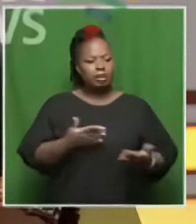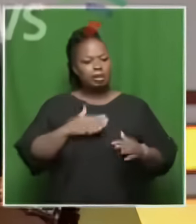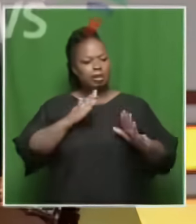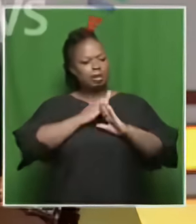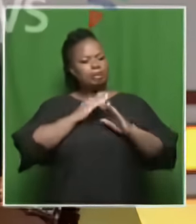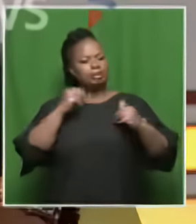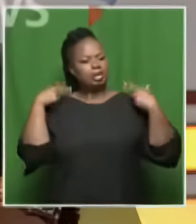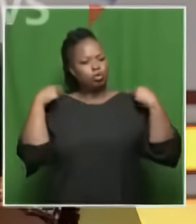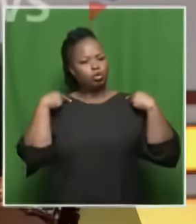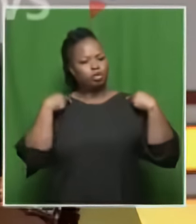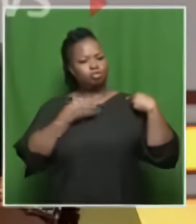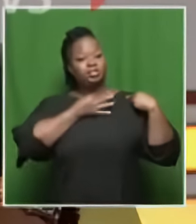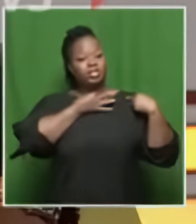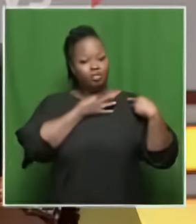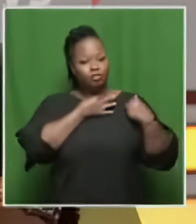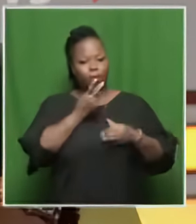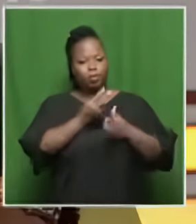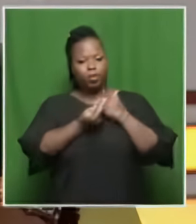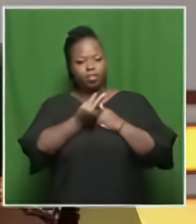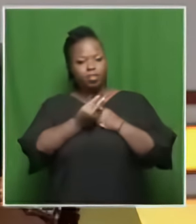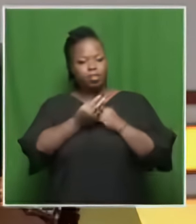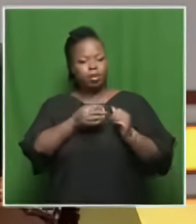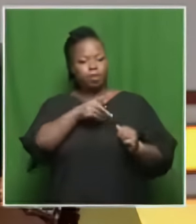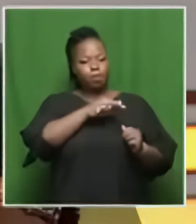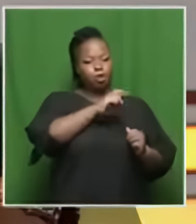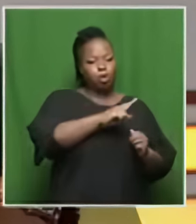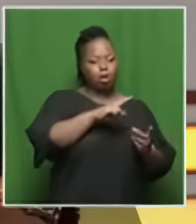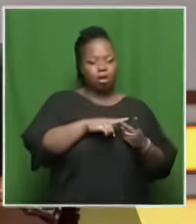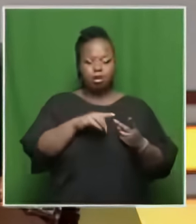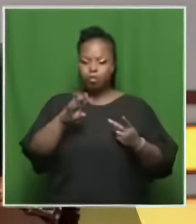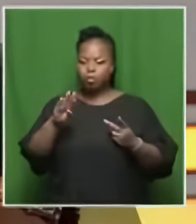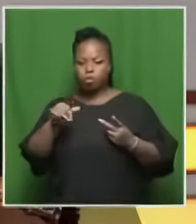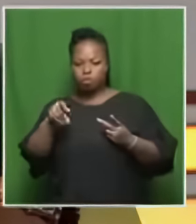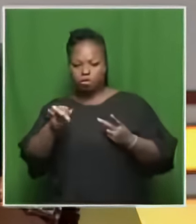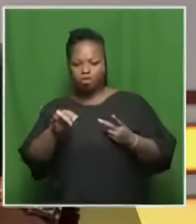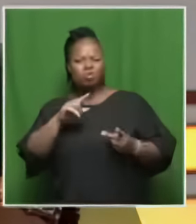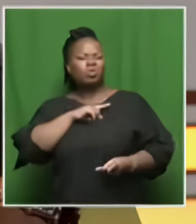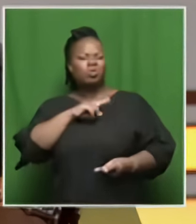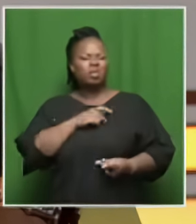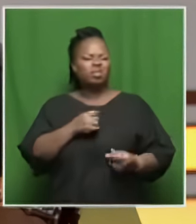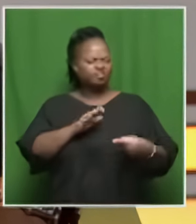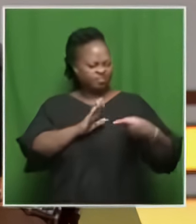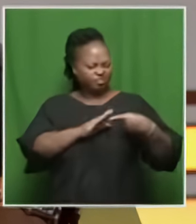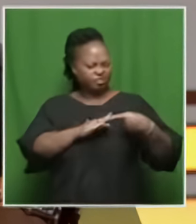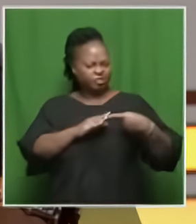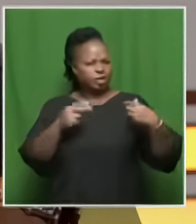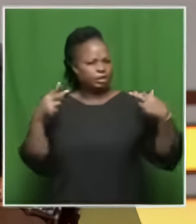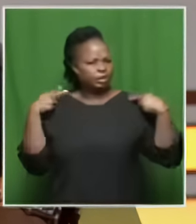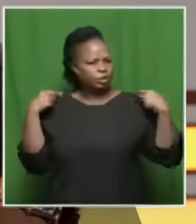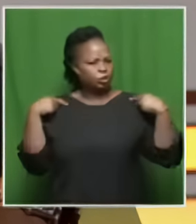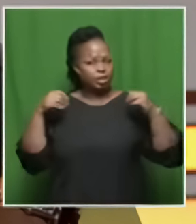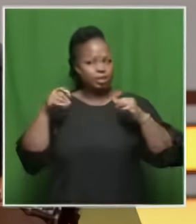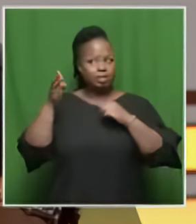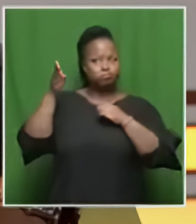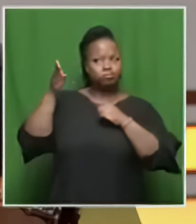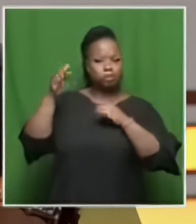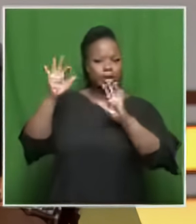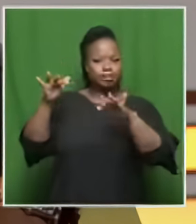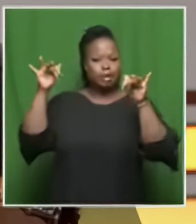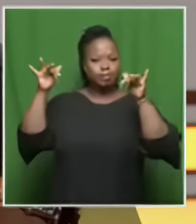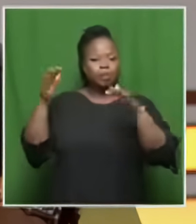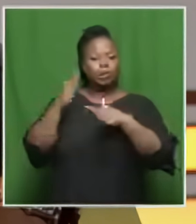security threat on Mokhotsi or Paul O'Sullivan. One, there is a security of Parliament that works with the police, that works with intelligence. If they